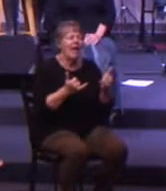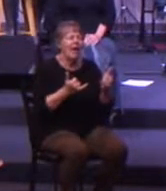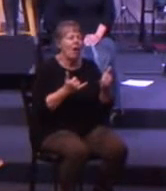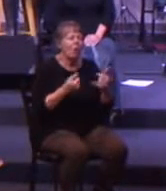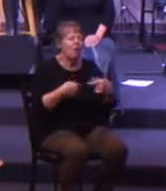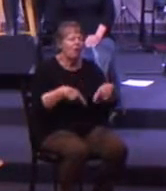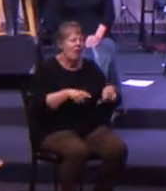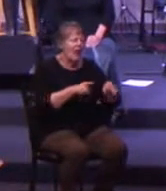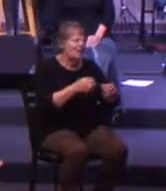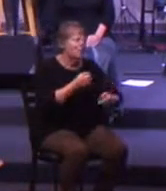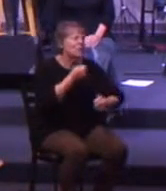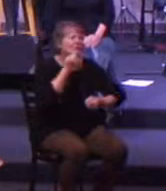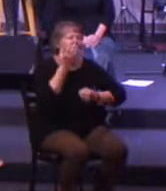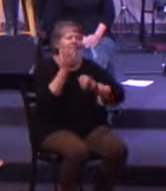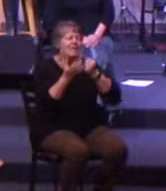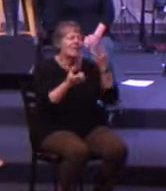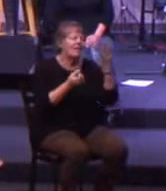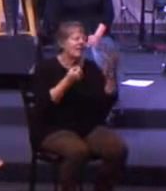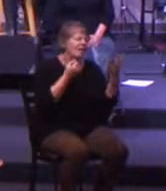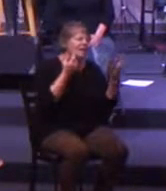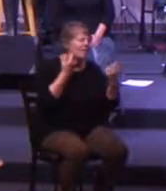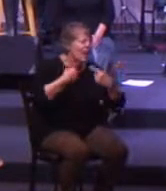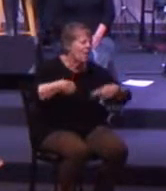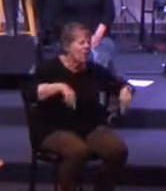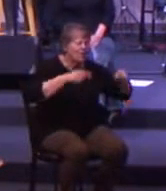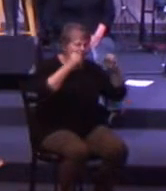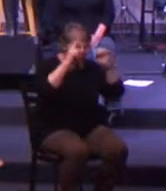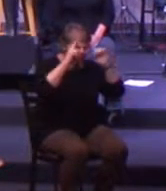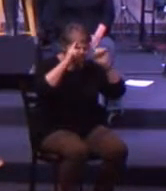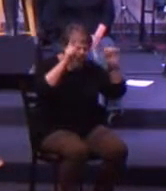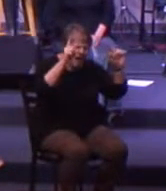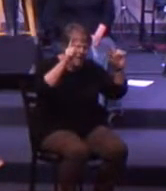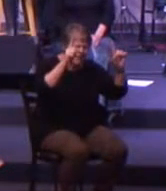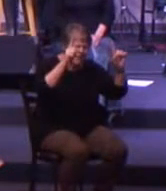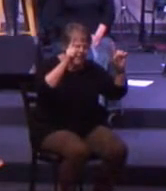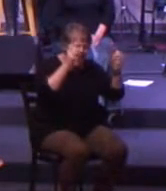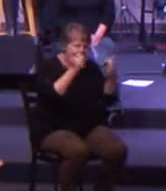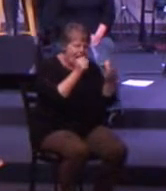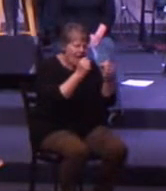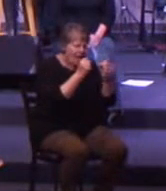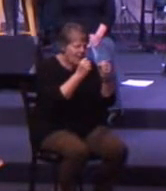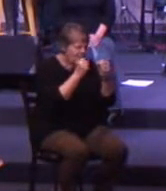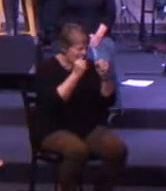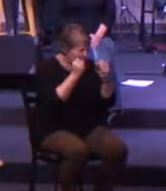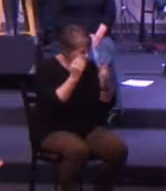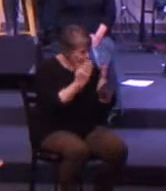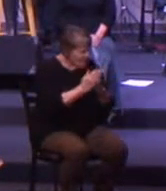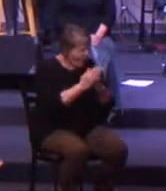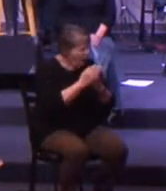that we might finally let go of all the wrong places we're looking for freedom and finally look